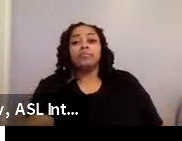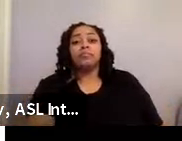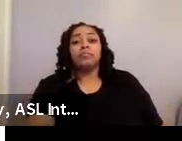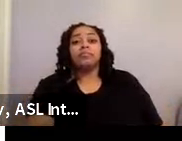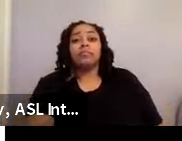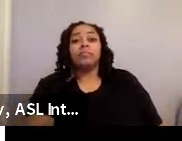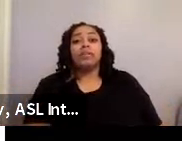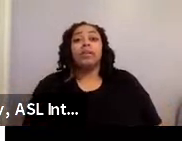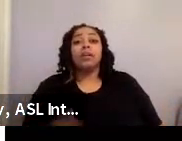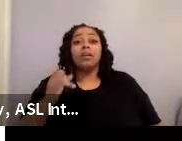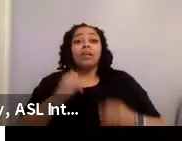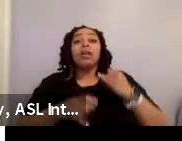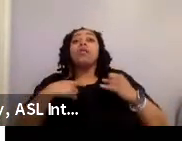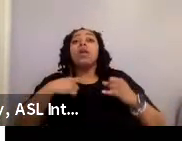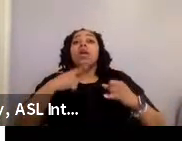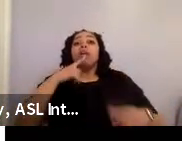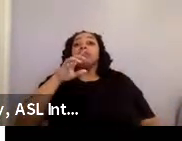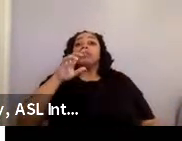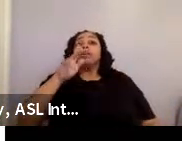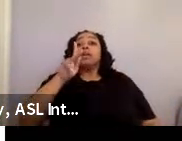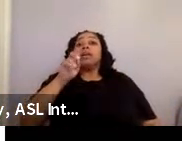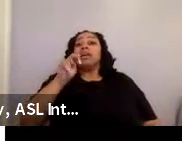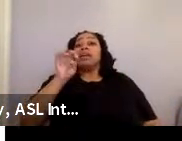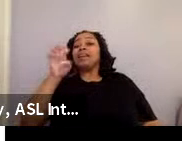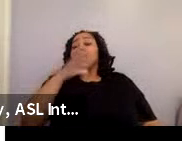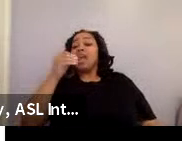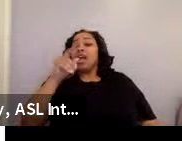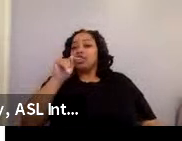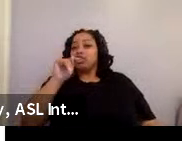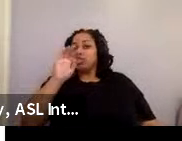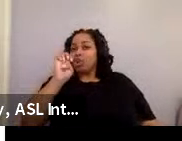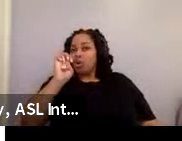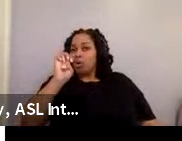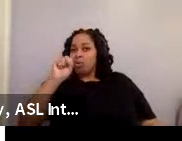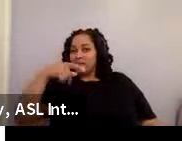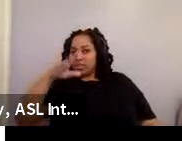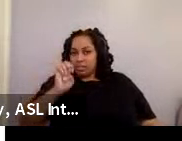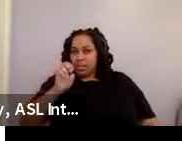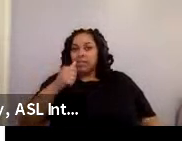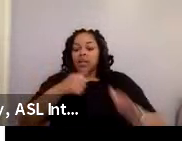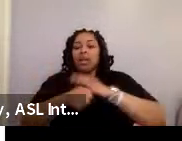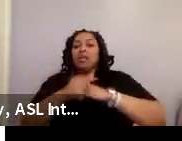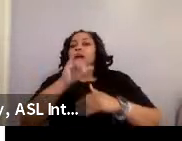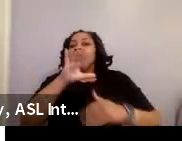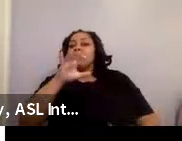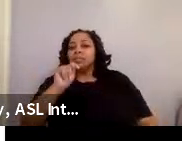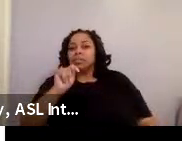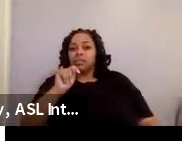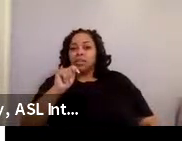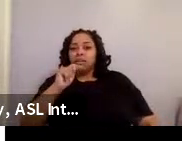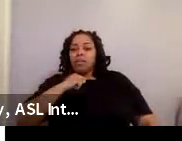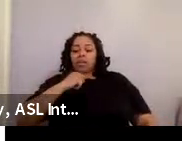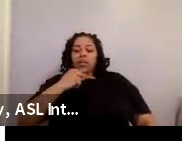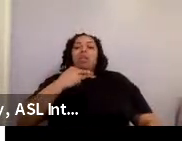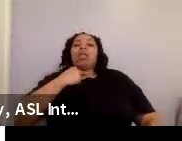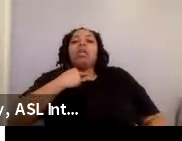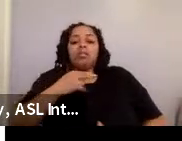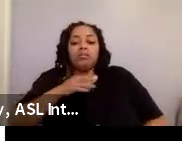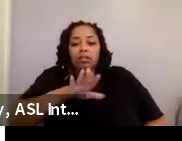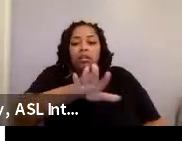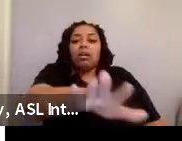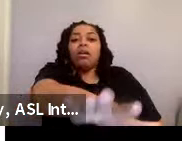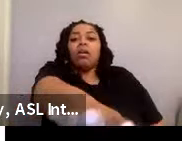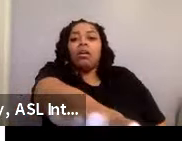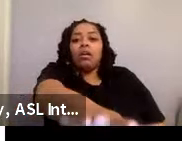last slide in this series, 34, we have knee and toe space under ICT, where there's an obstructed forward reach. Again, so someone